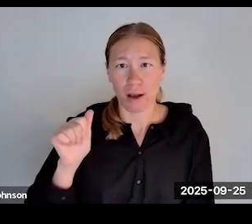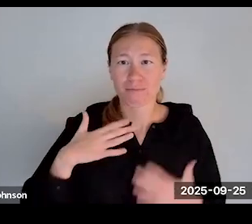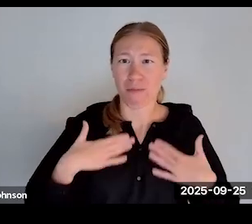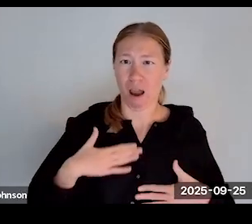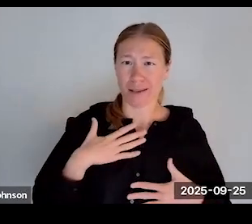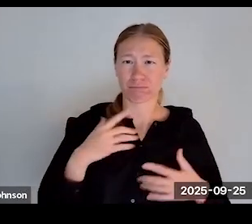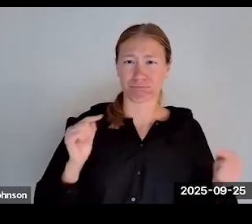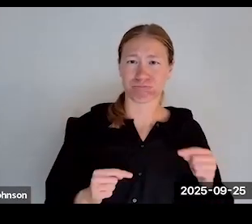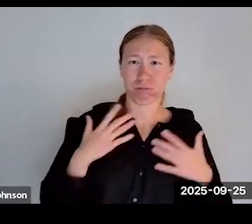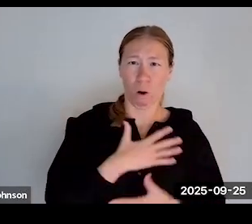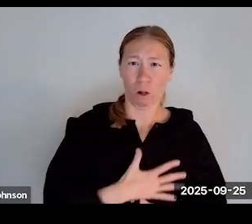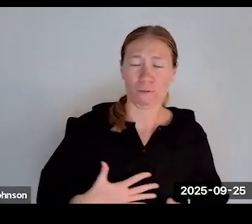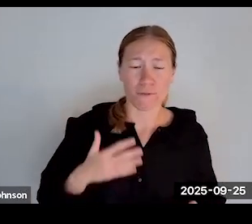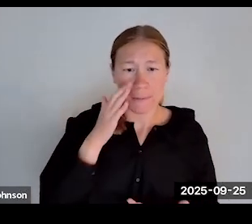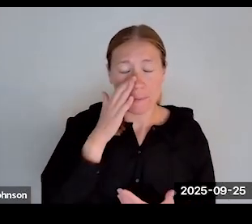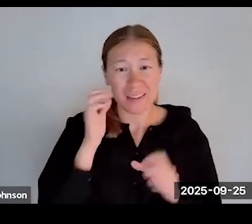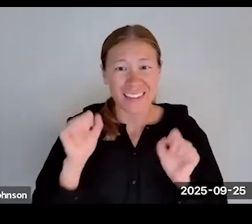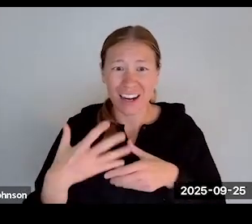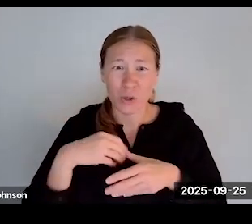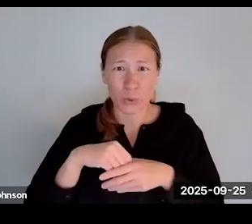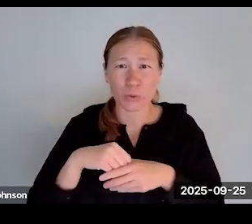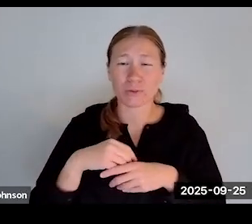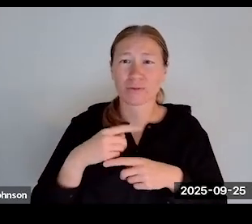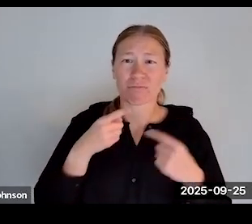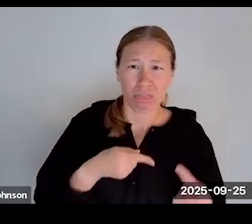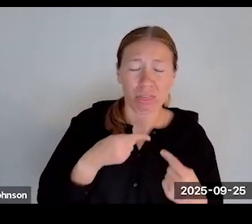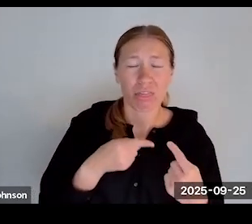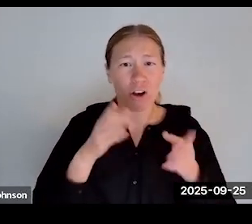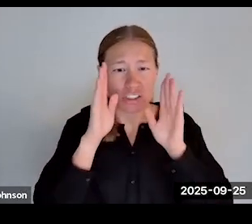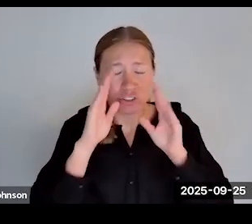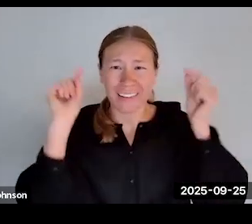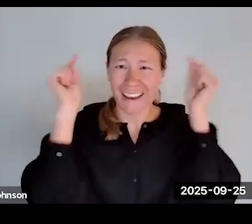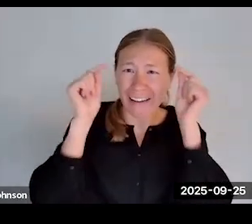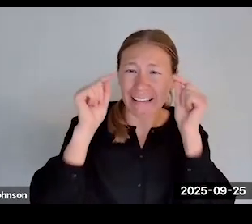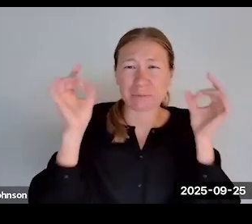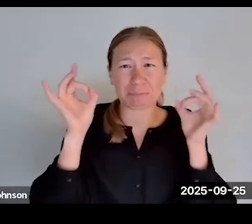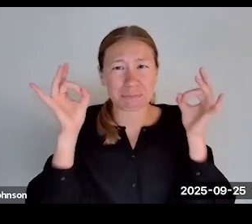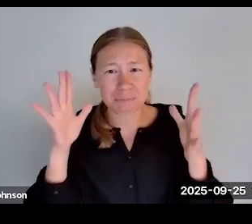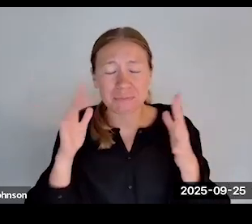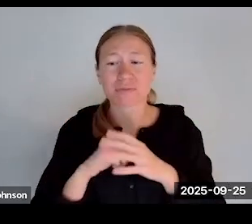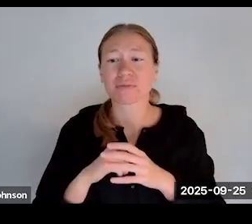it can also include trouble concentrating, headaches, and migraines, and other